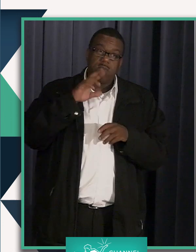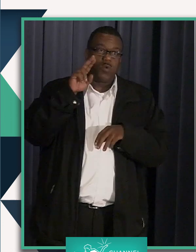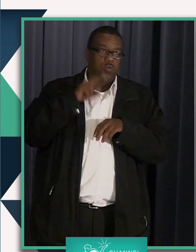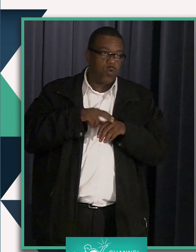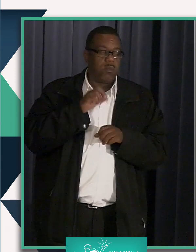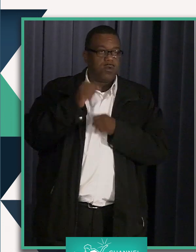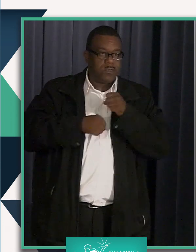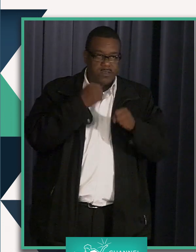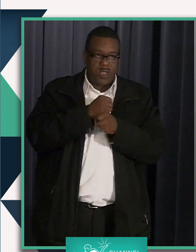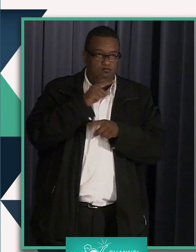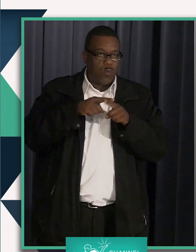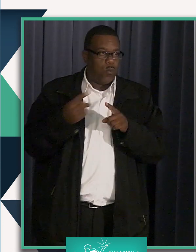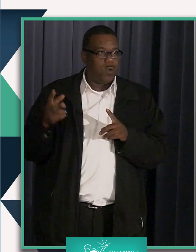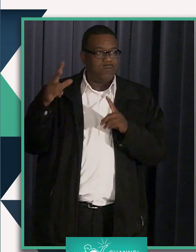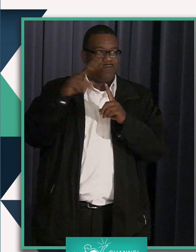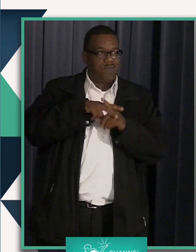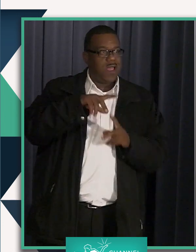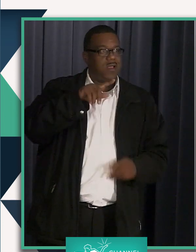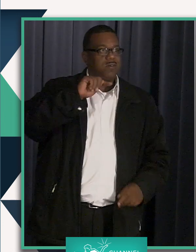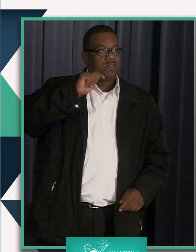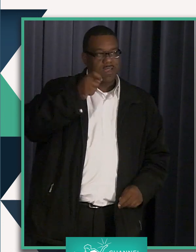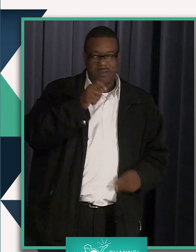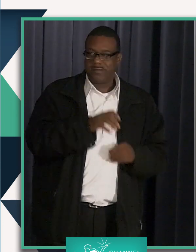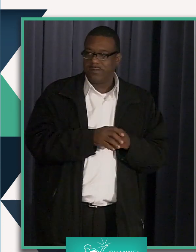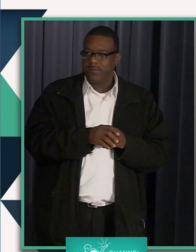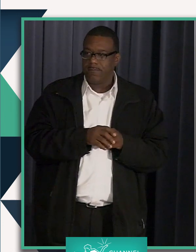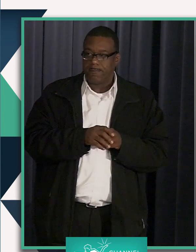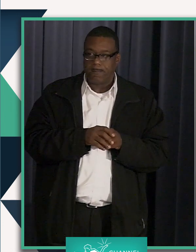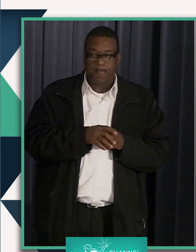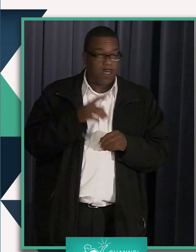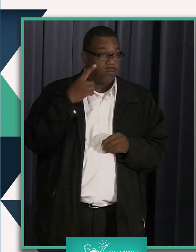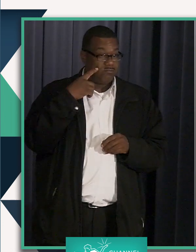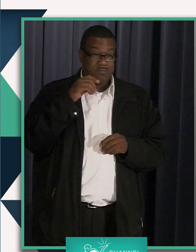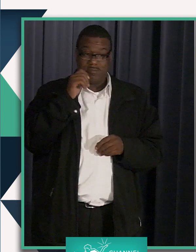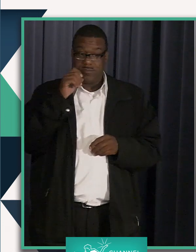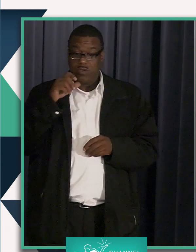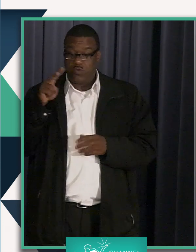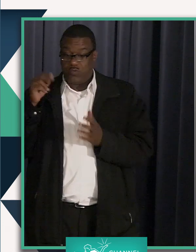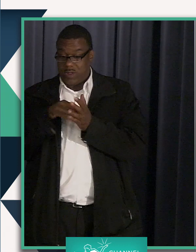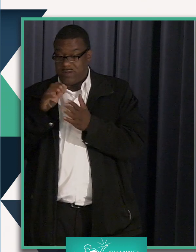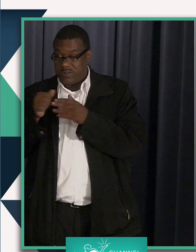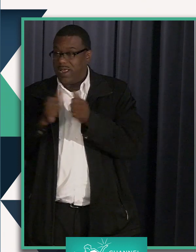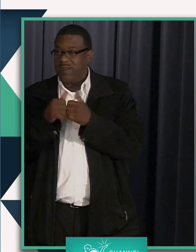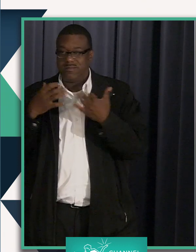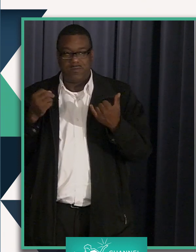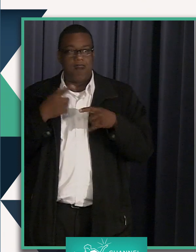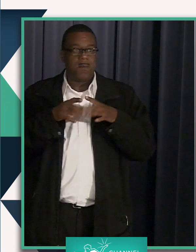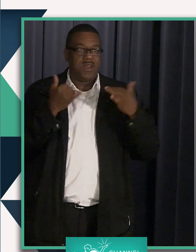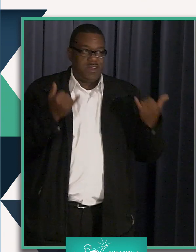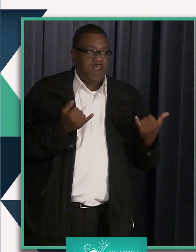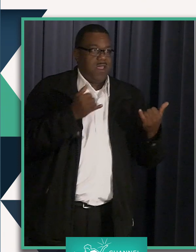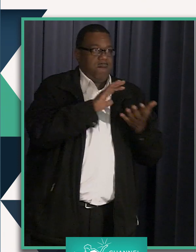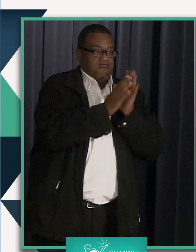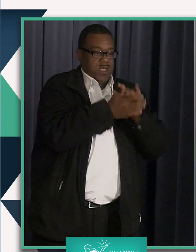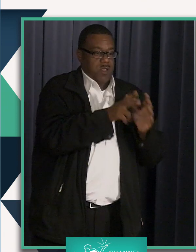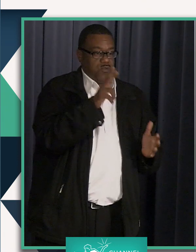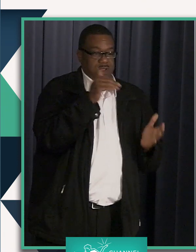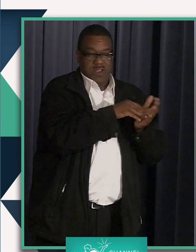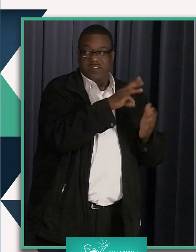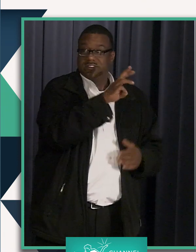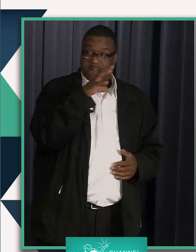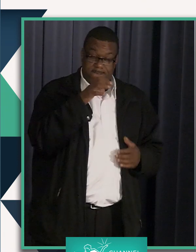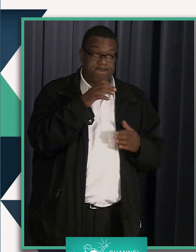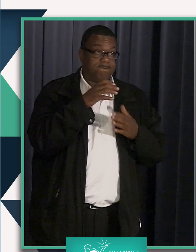year when you would file your income tax return. So instead of $2,000, it's either $3,000 or $3,600.